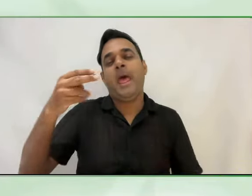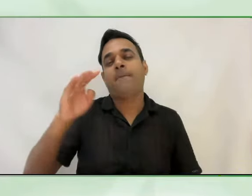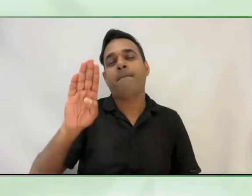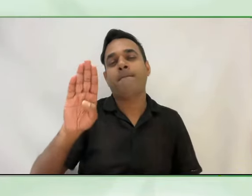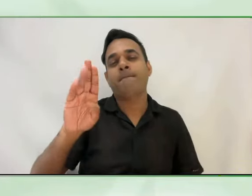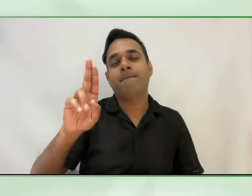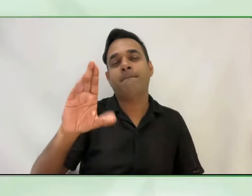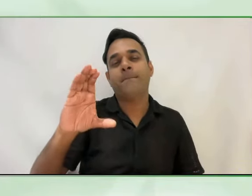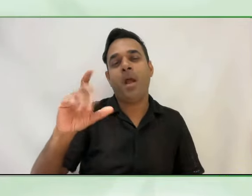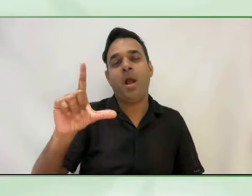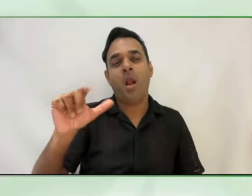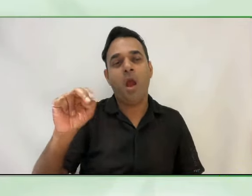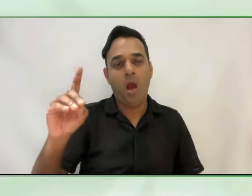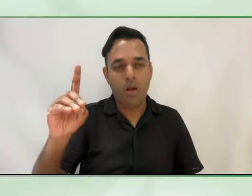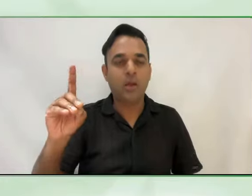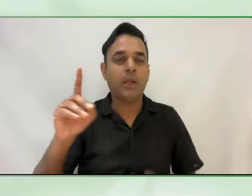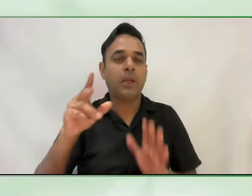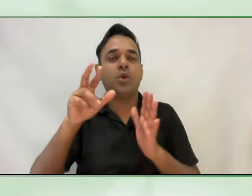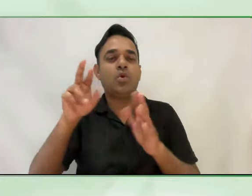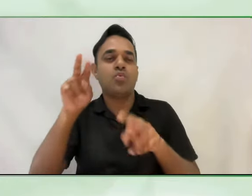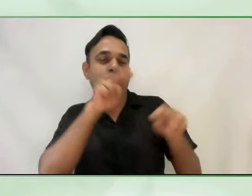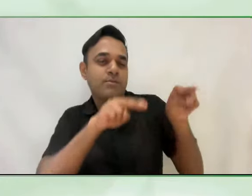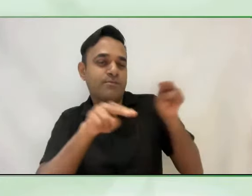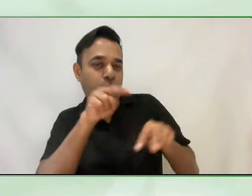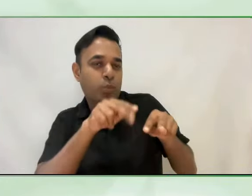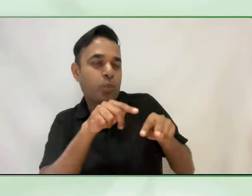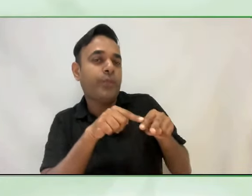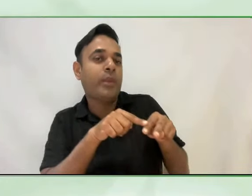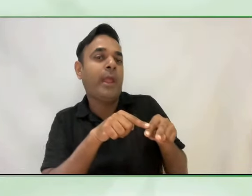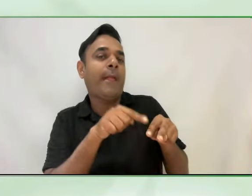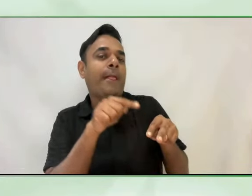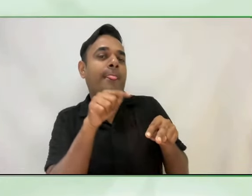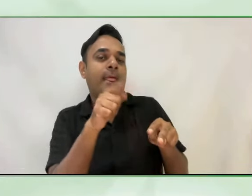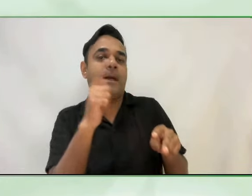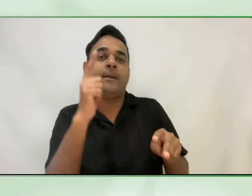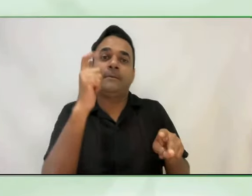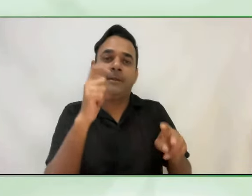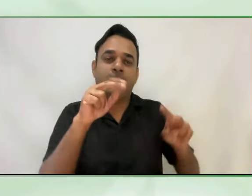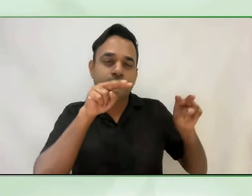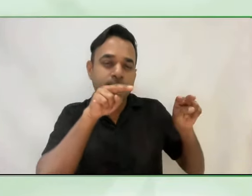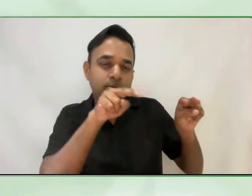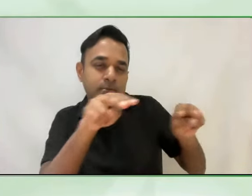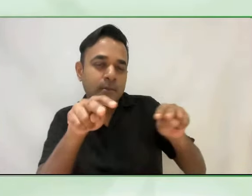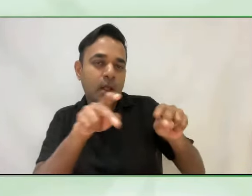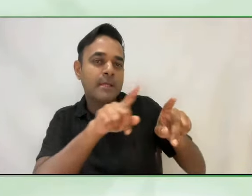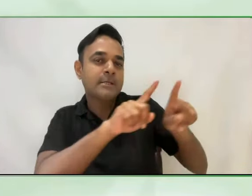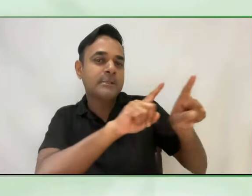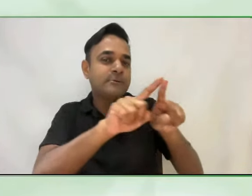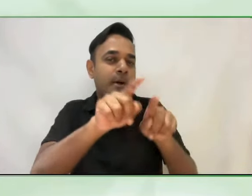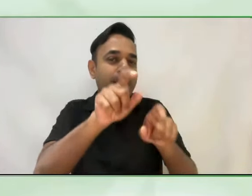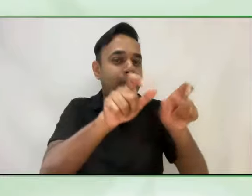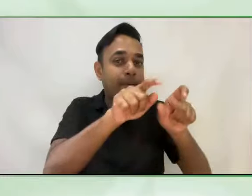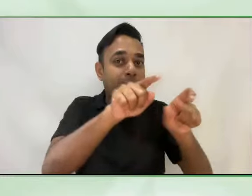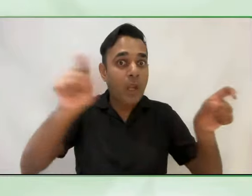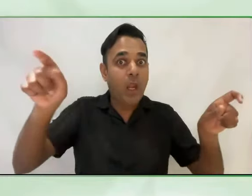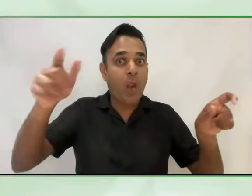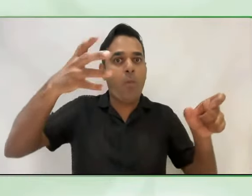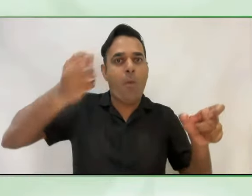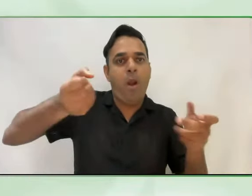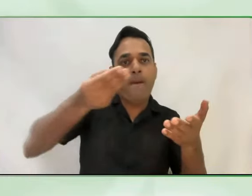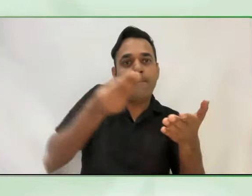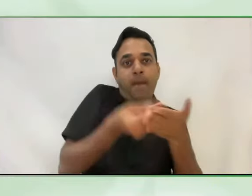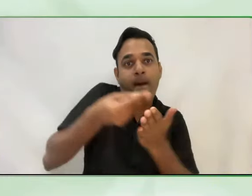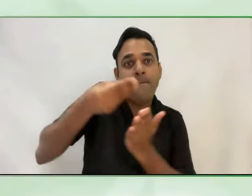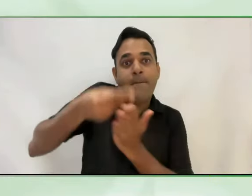supported employment schemes are really cost effective for governments in terms of trying to get autistic people into work. So we now have